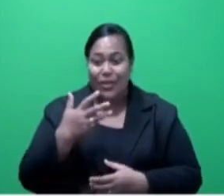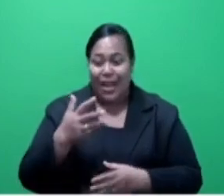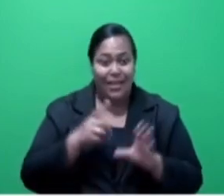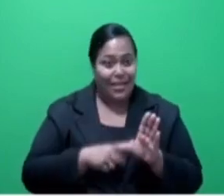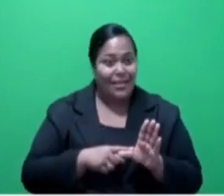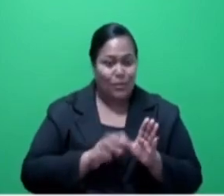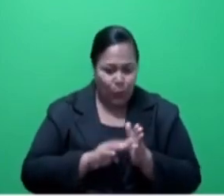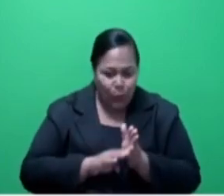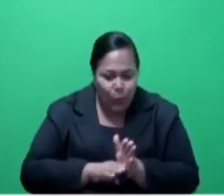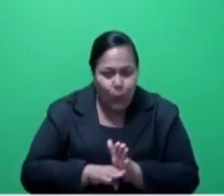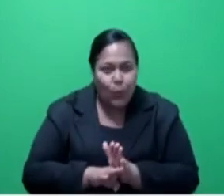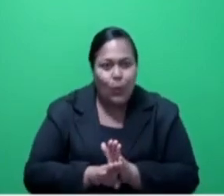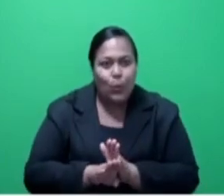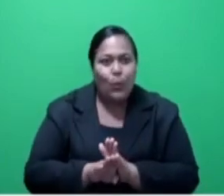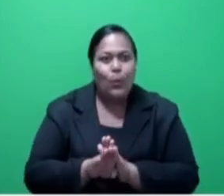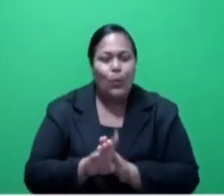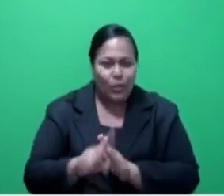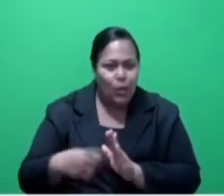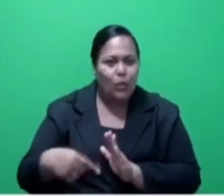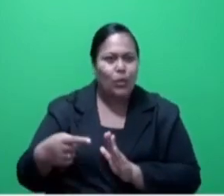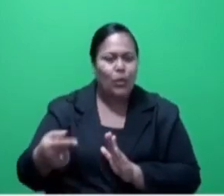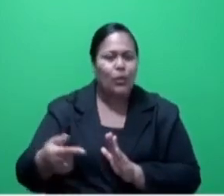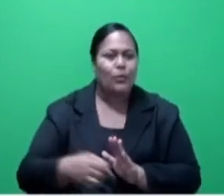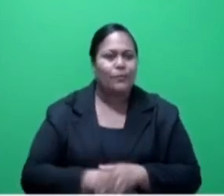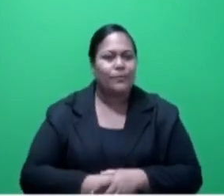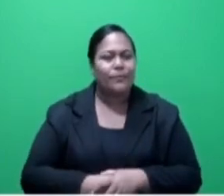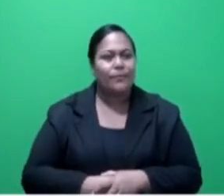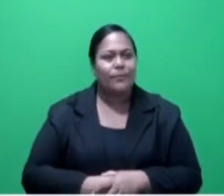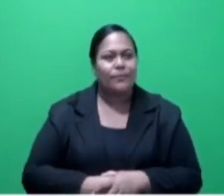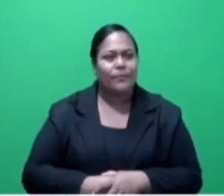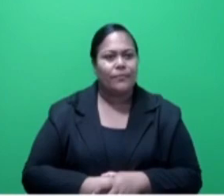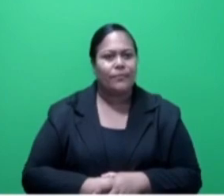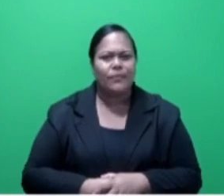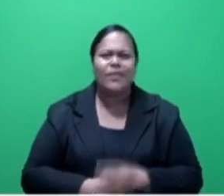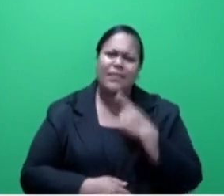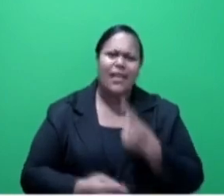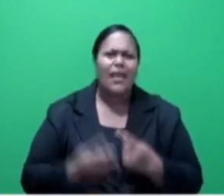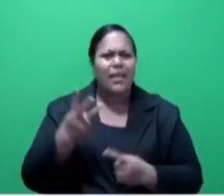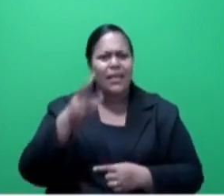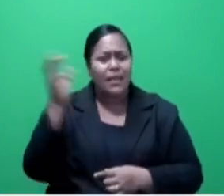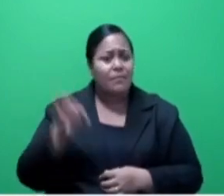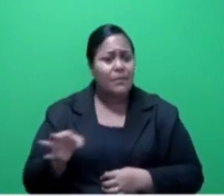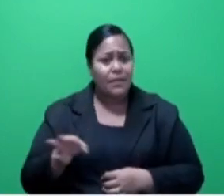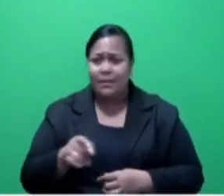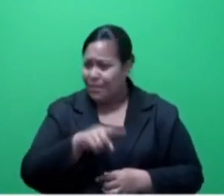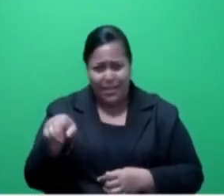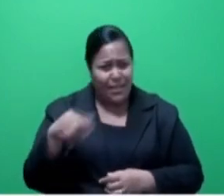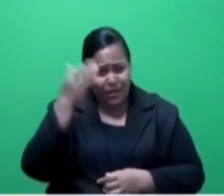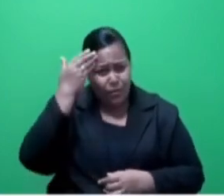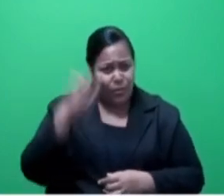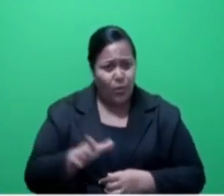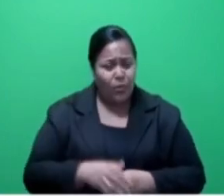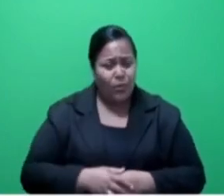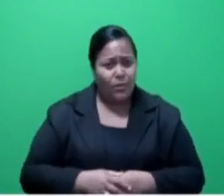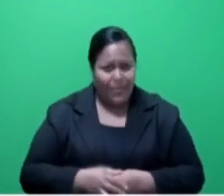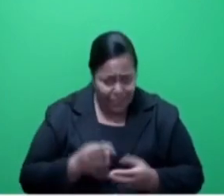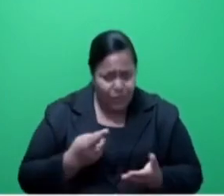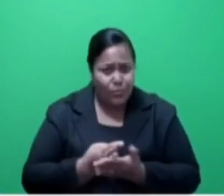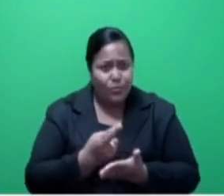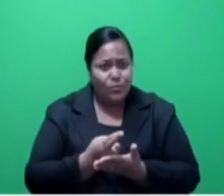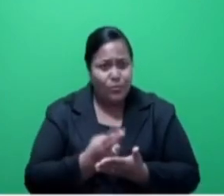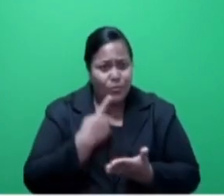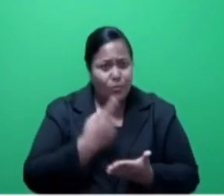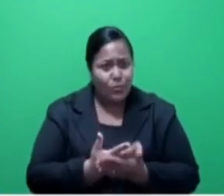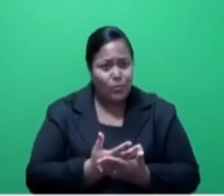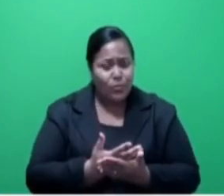about the 3%. They go on, oh, only 3%. They only, no, but it's a fact. It's a fact.